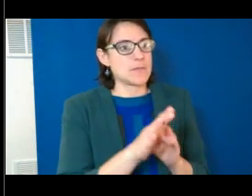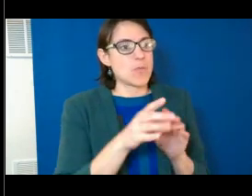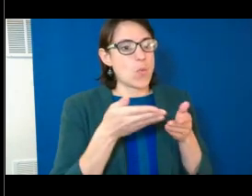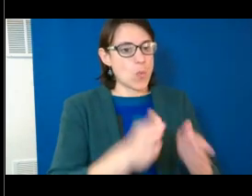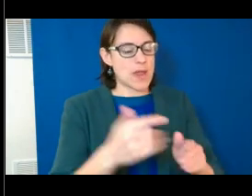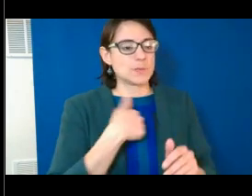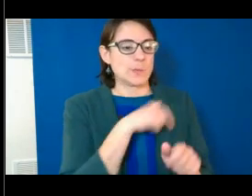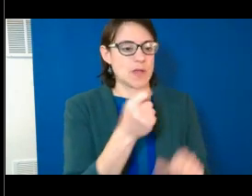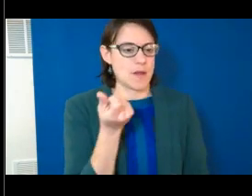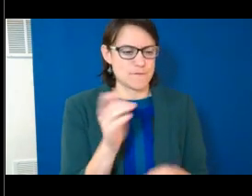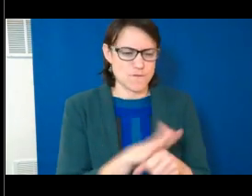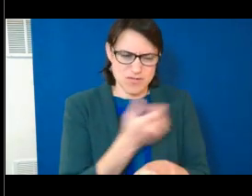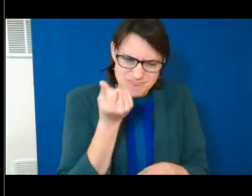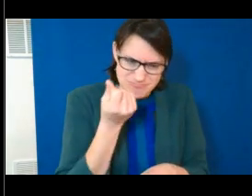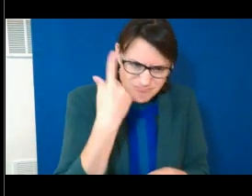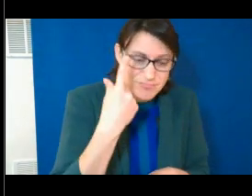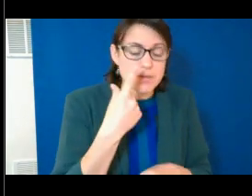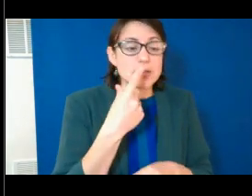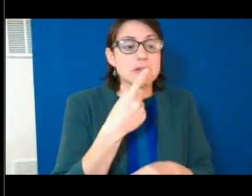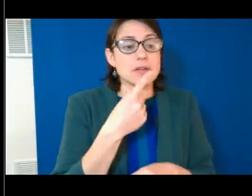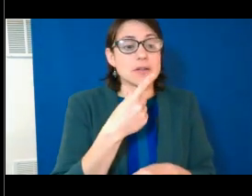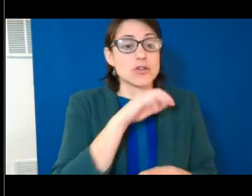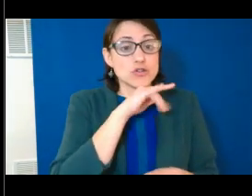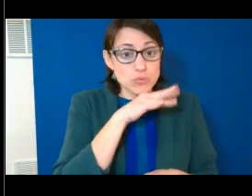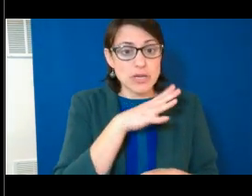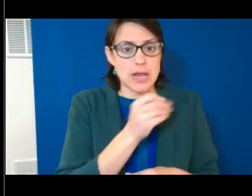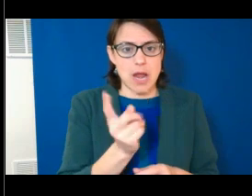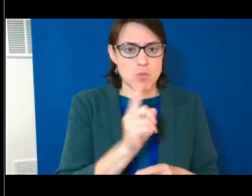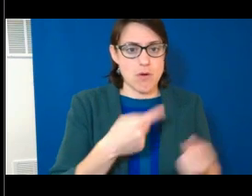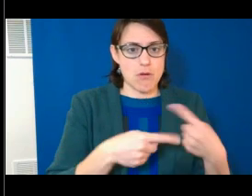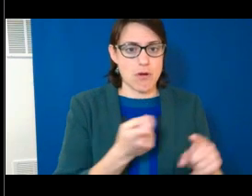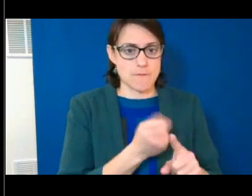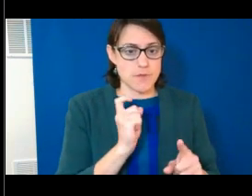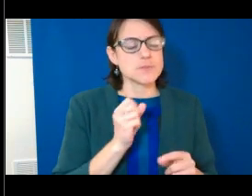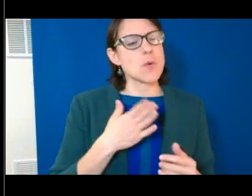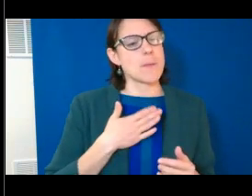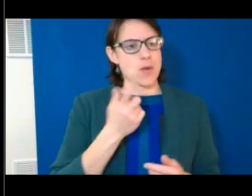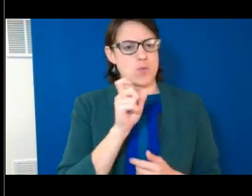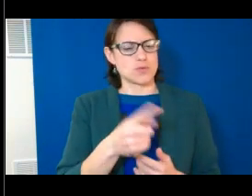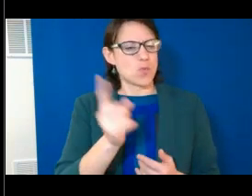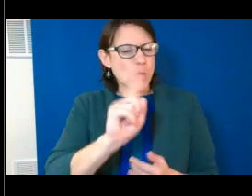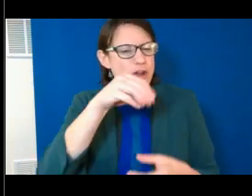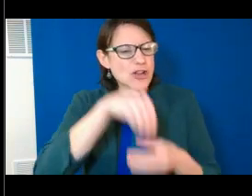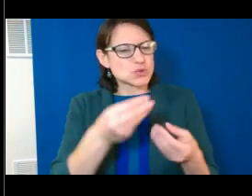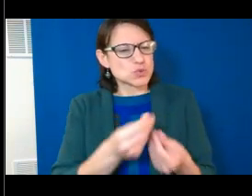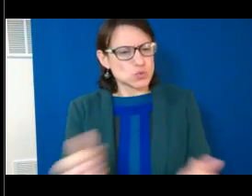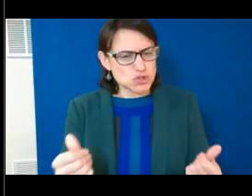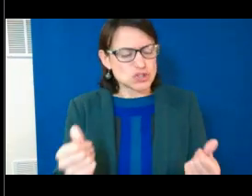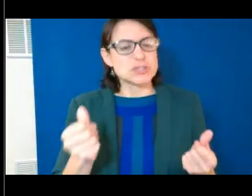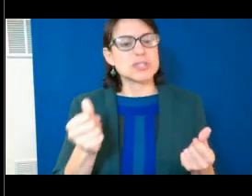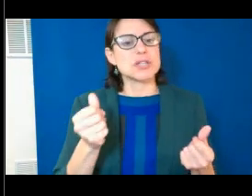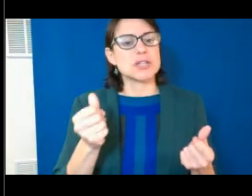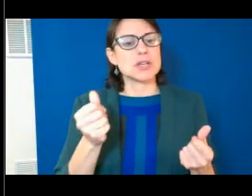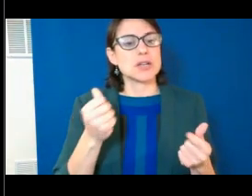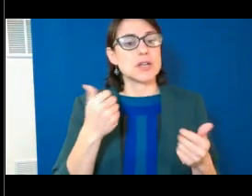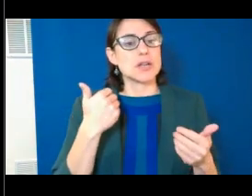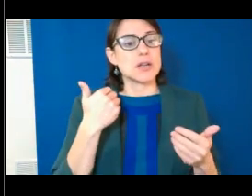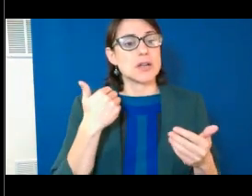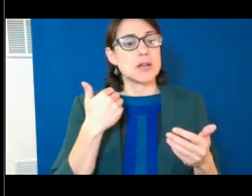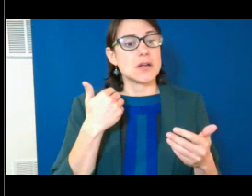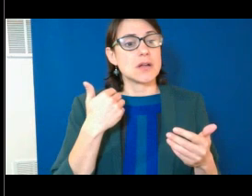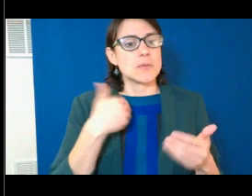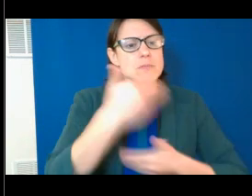comes from. So my question is, where in the solutions pipeline for marine debris?